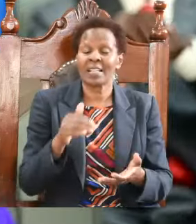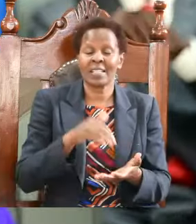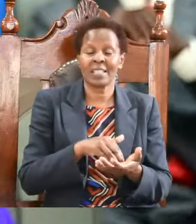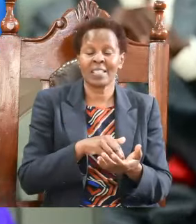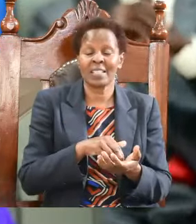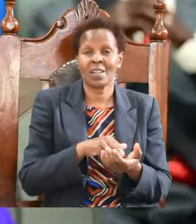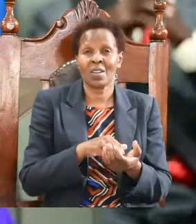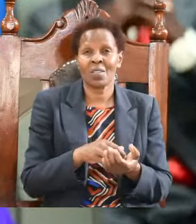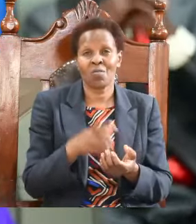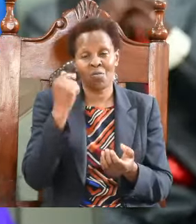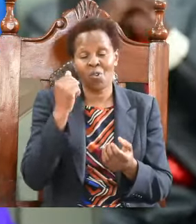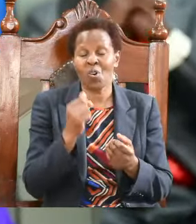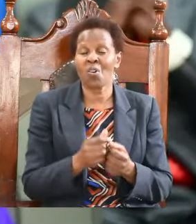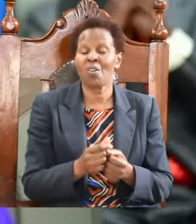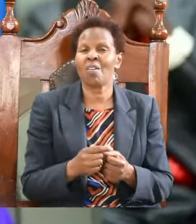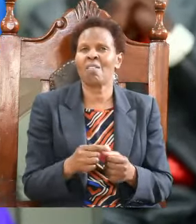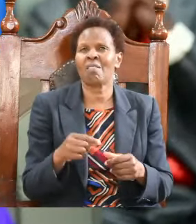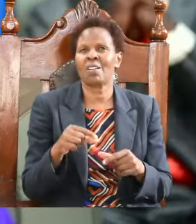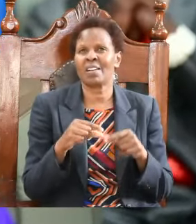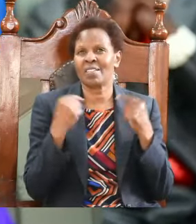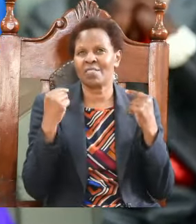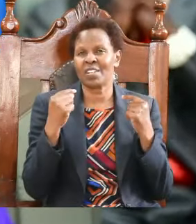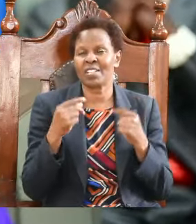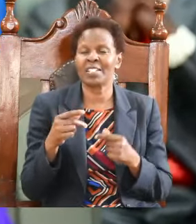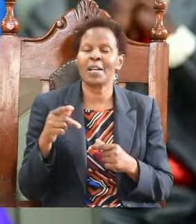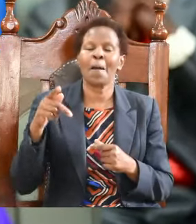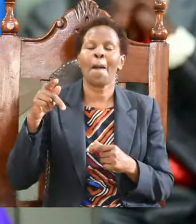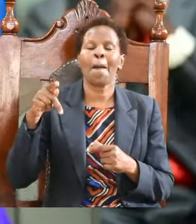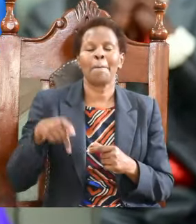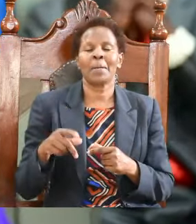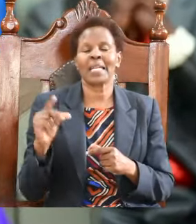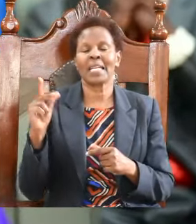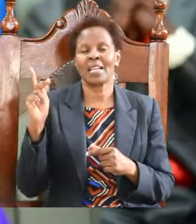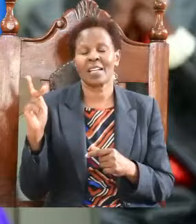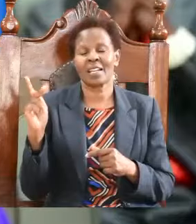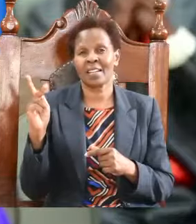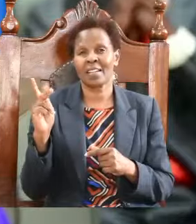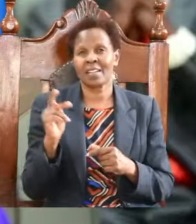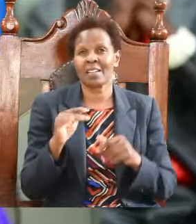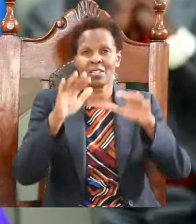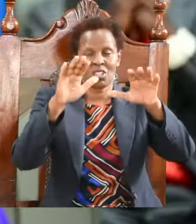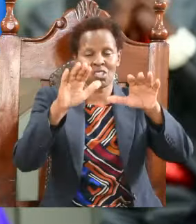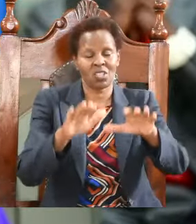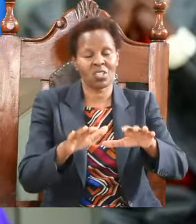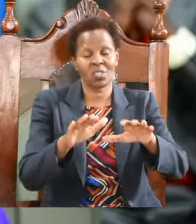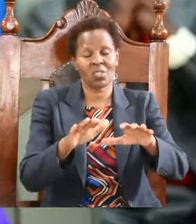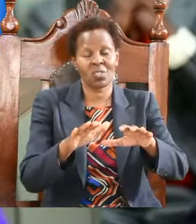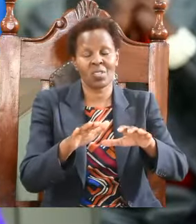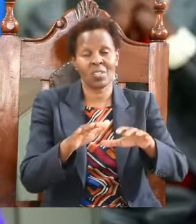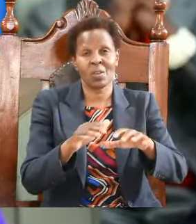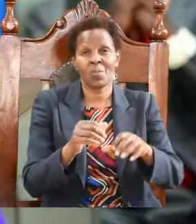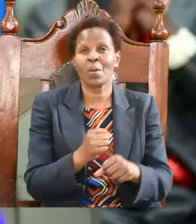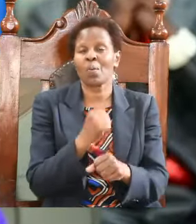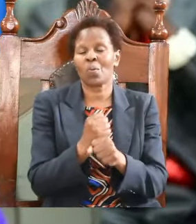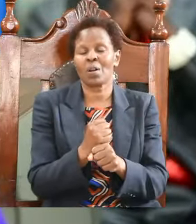here, my predecessor. So we are going to work them out